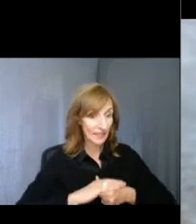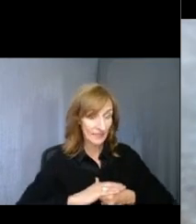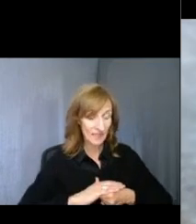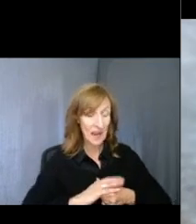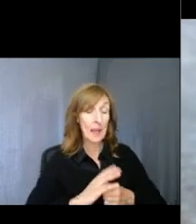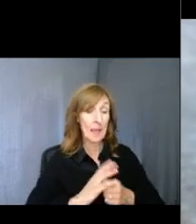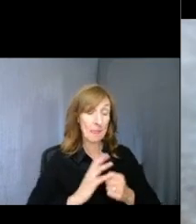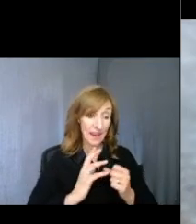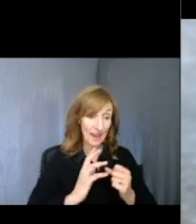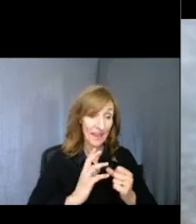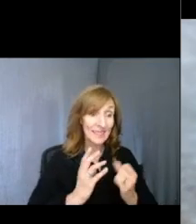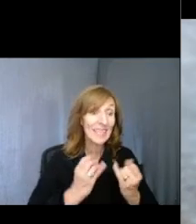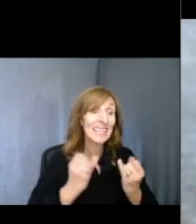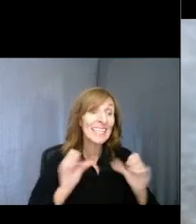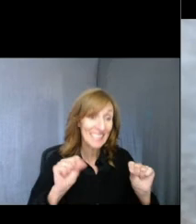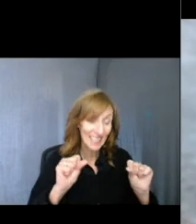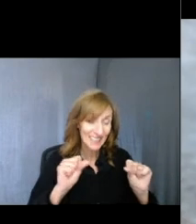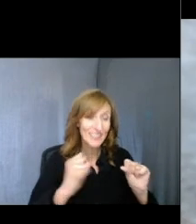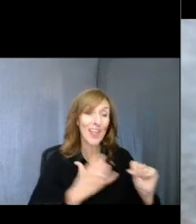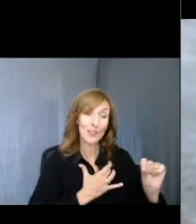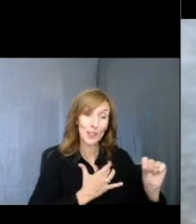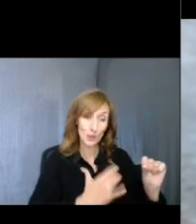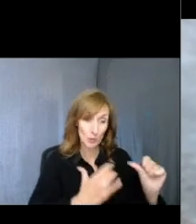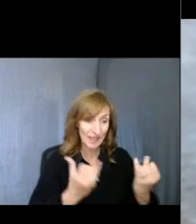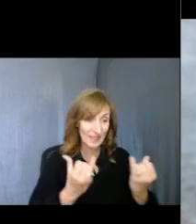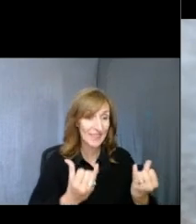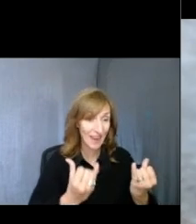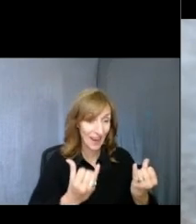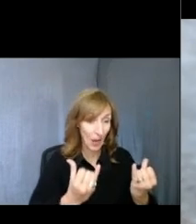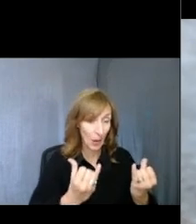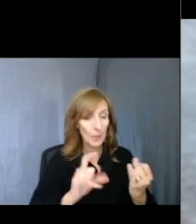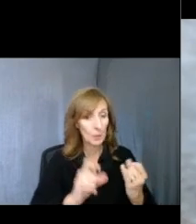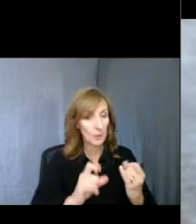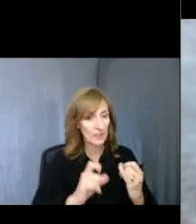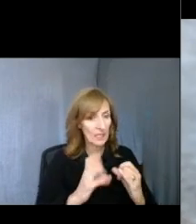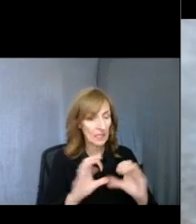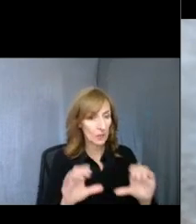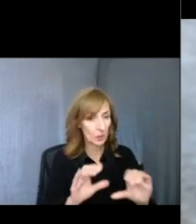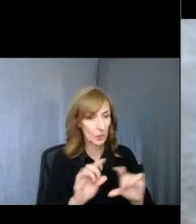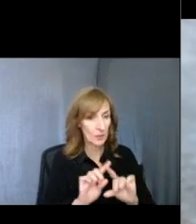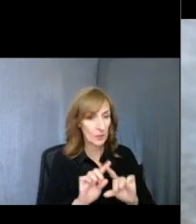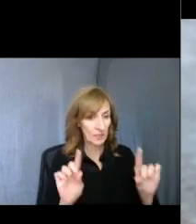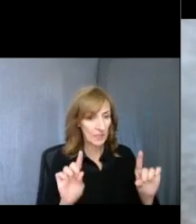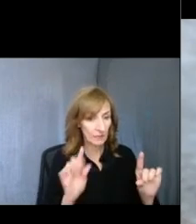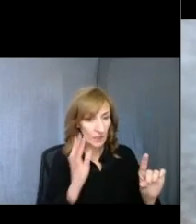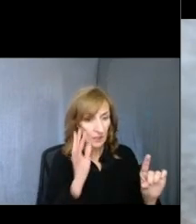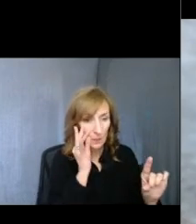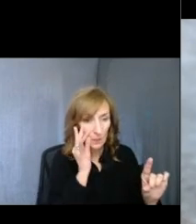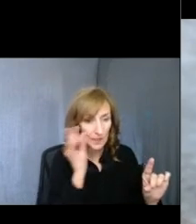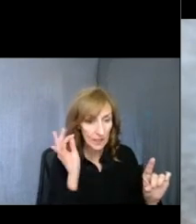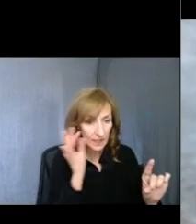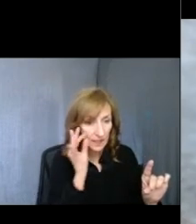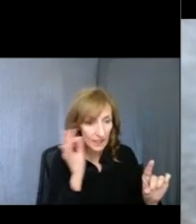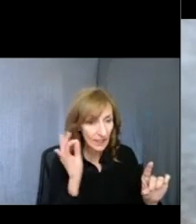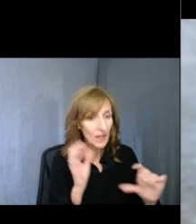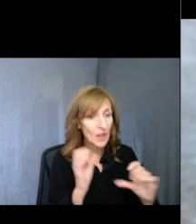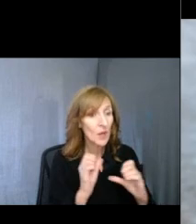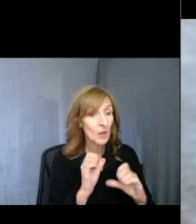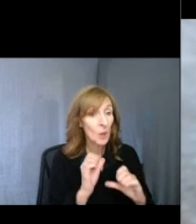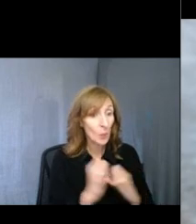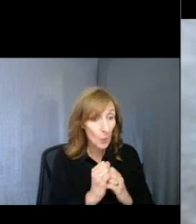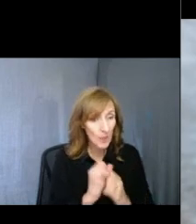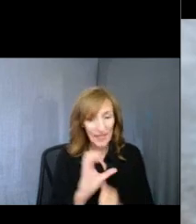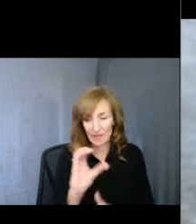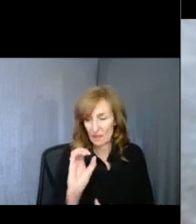right? But what's important to know is we actually need to do that a little differently for cats with chronic kidney disease, because they process the